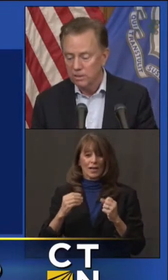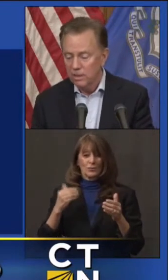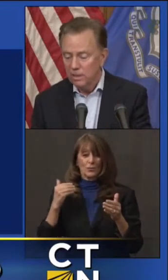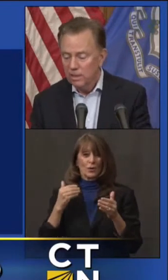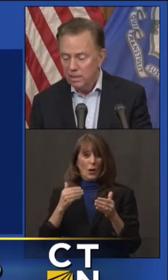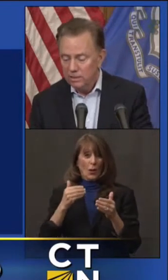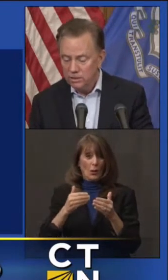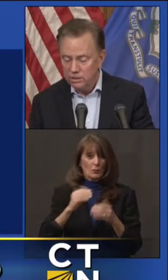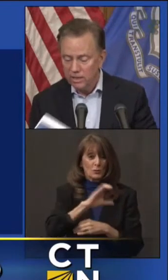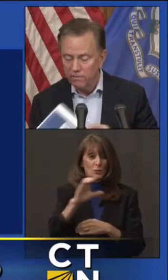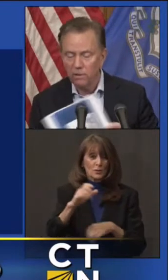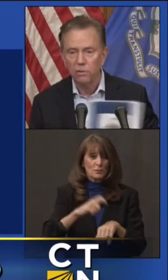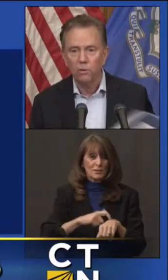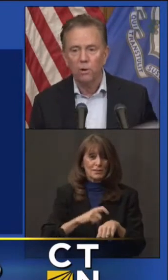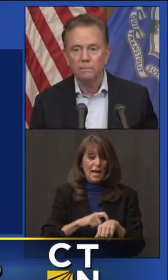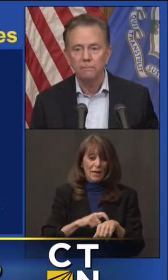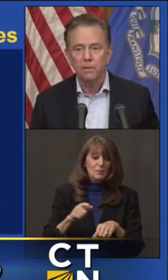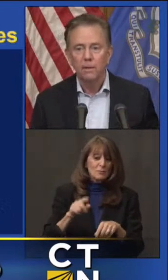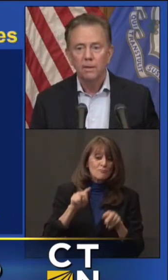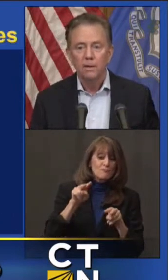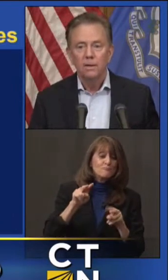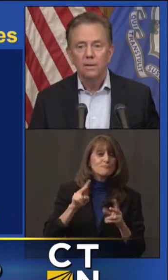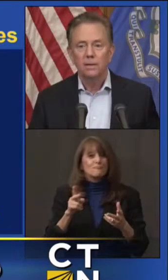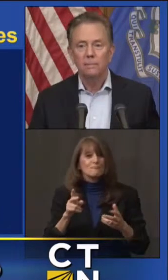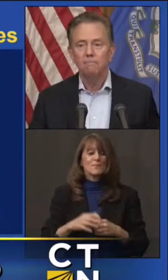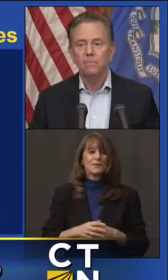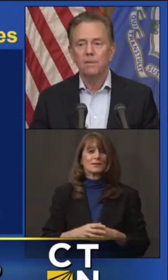Christmas. Just to give you a thought.